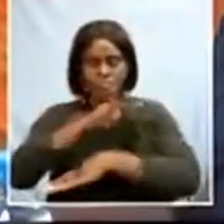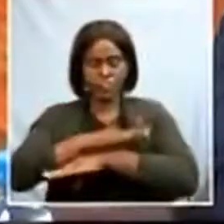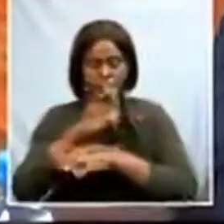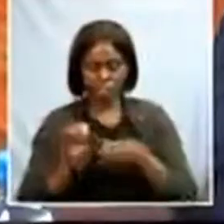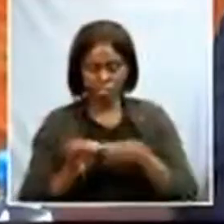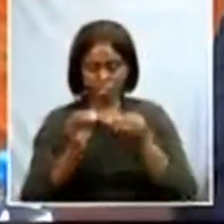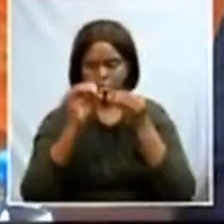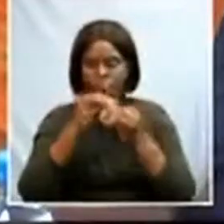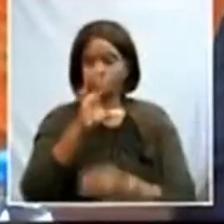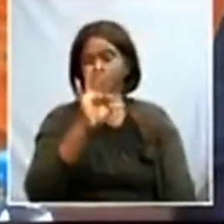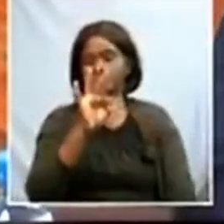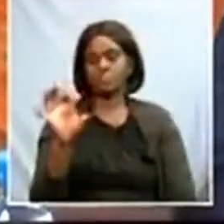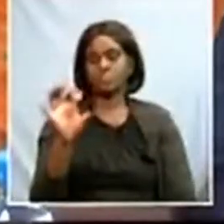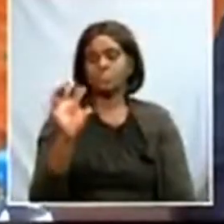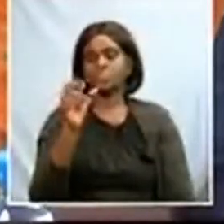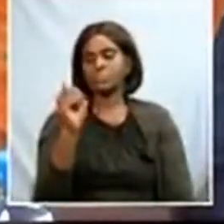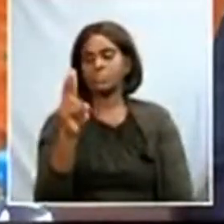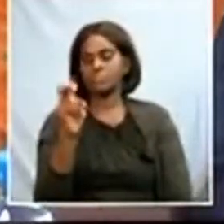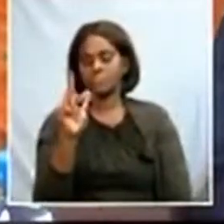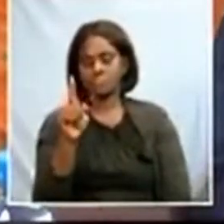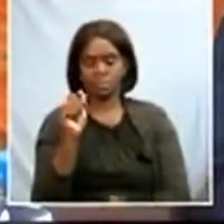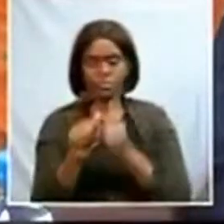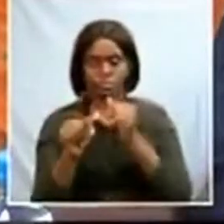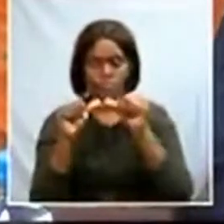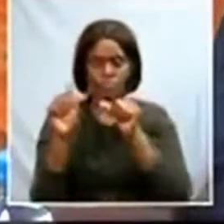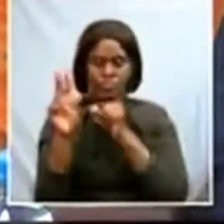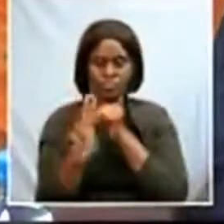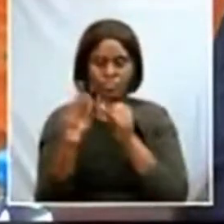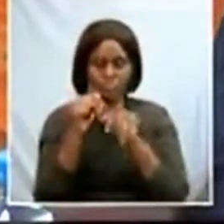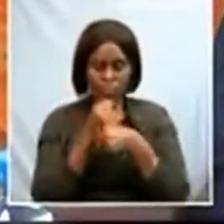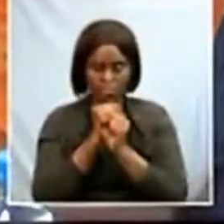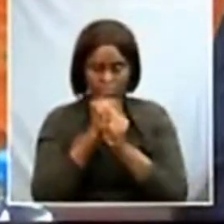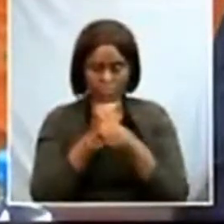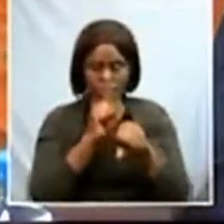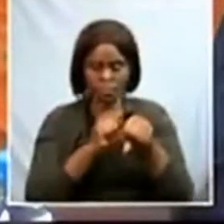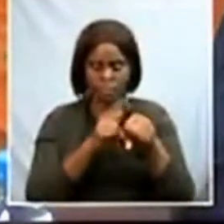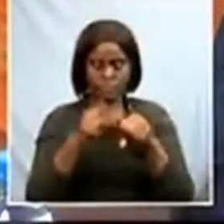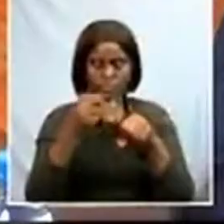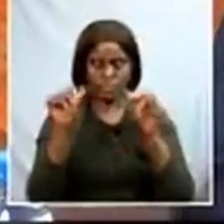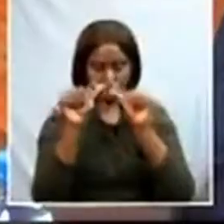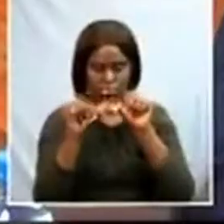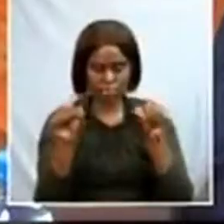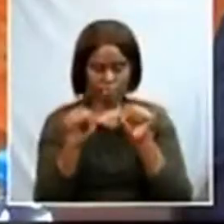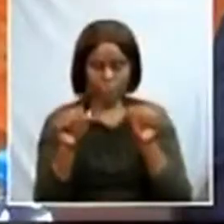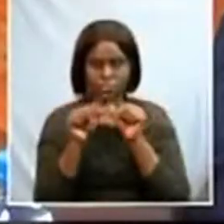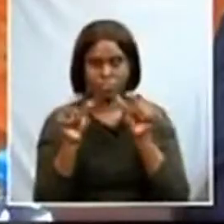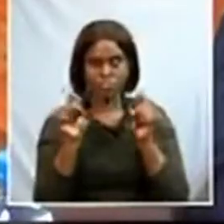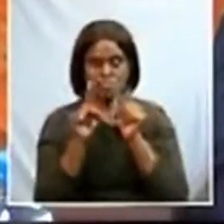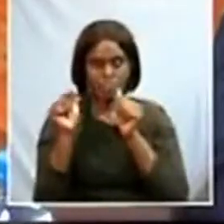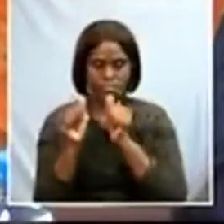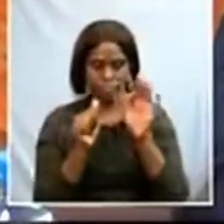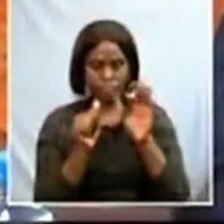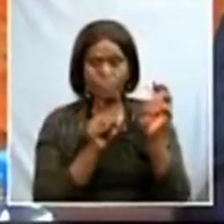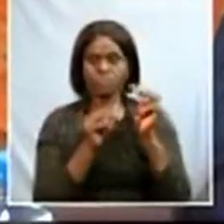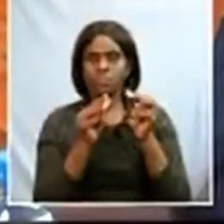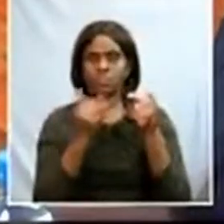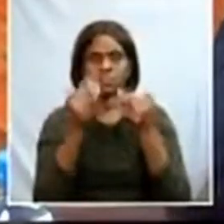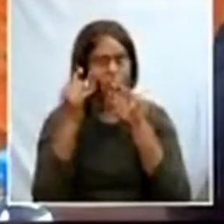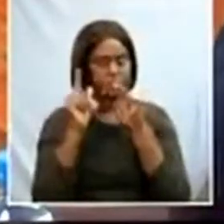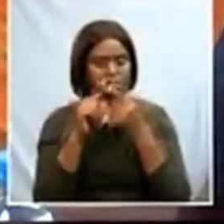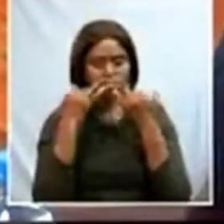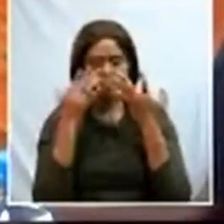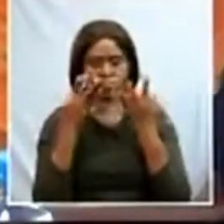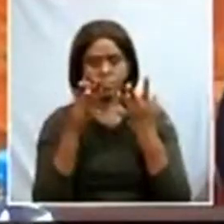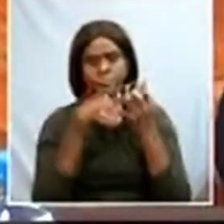totaling 912 that were still being manufactured at the time of audit. Action taken, management wishes to